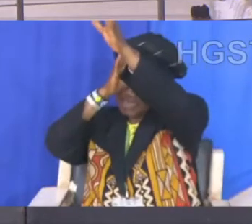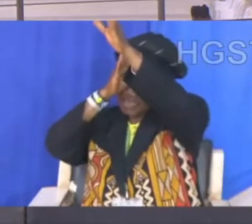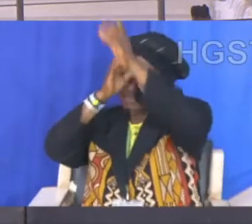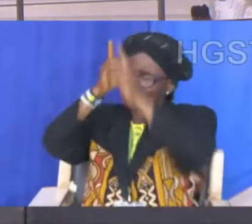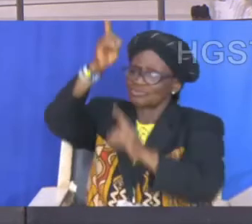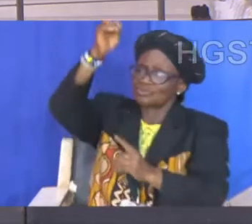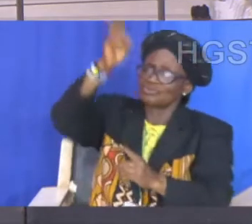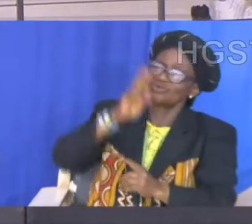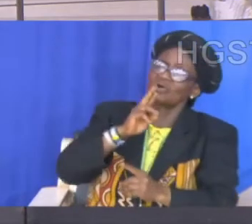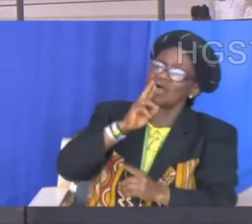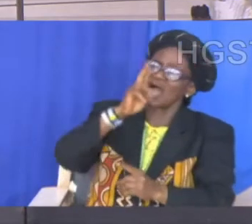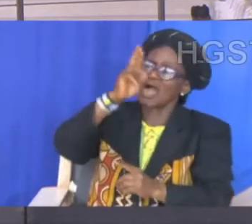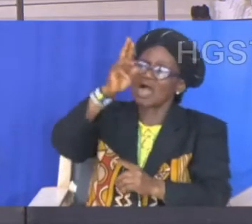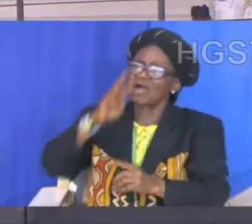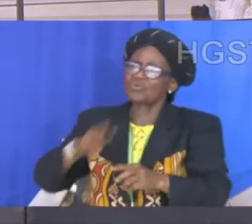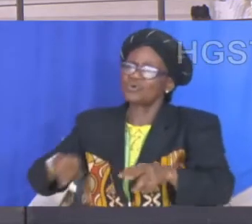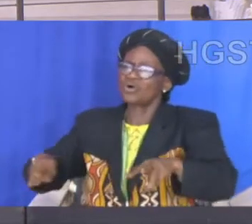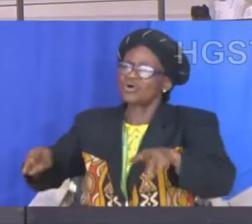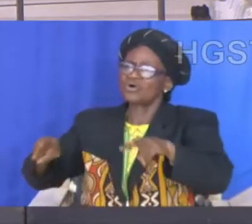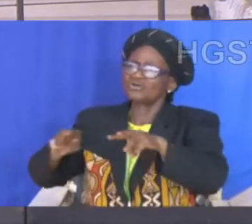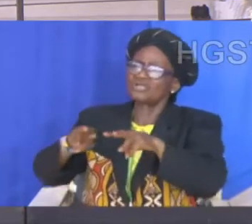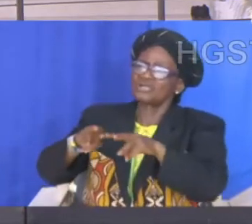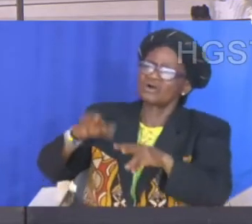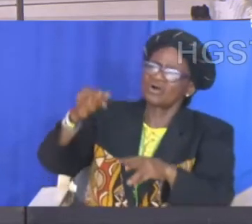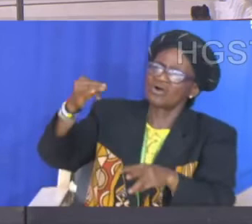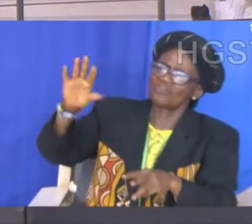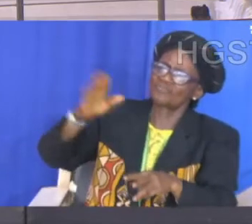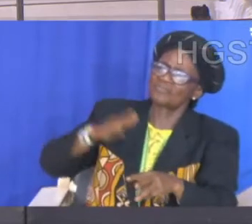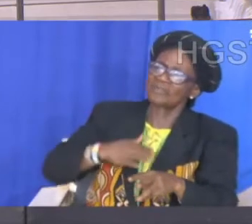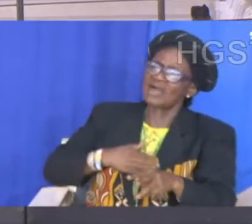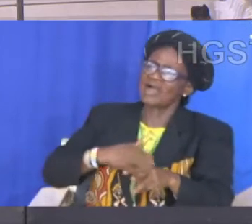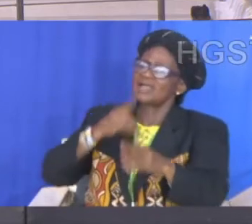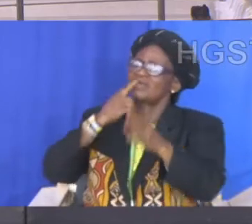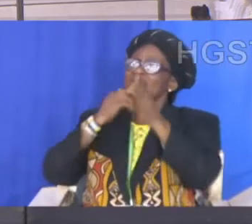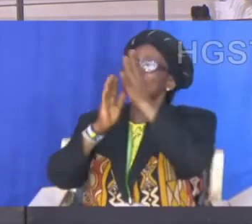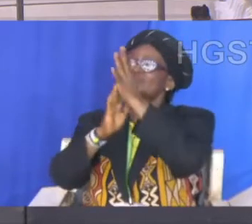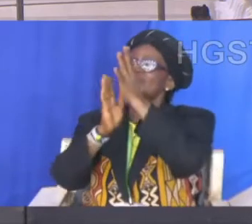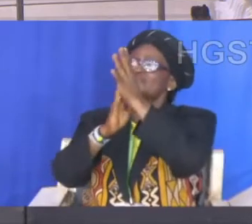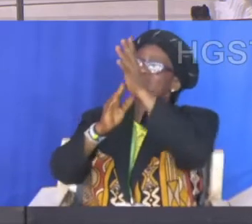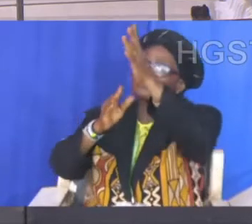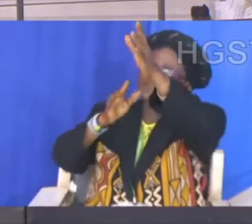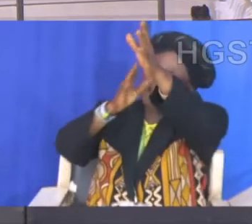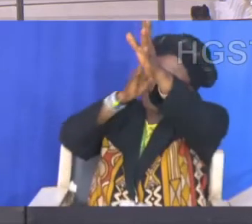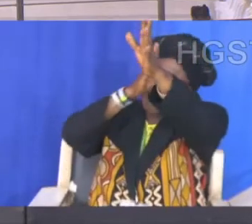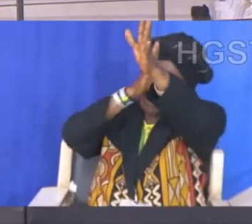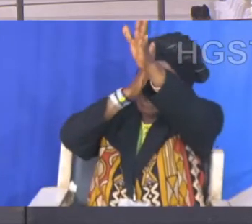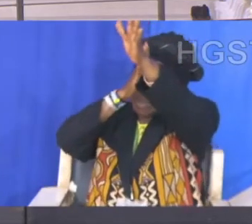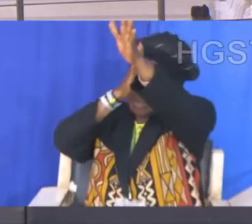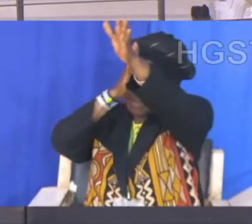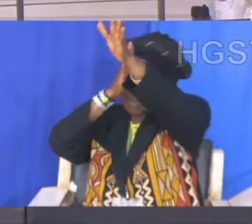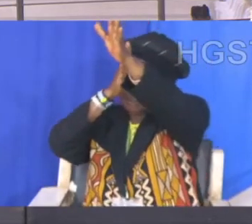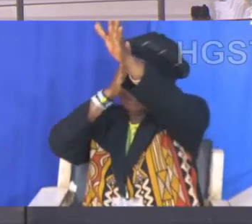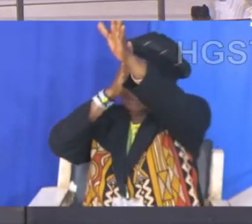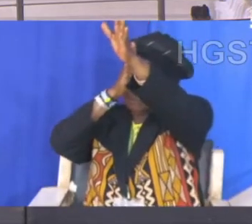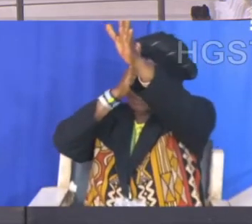Enyi ni mo fi fun Baba.